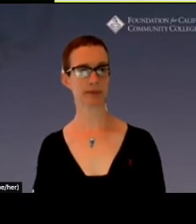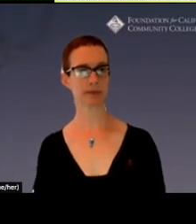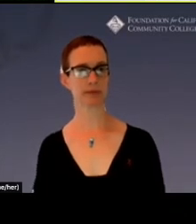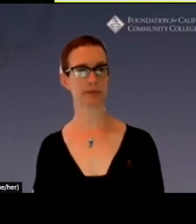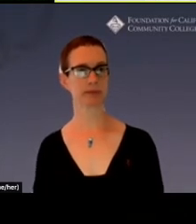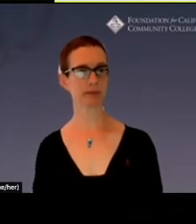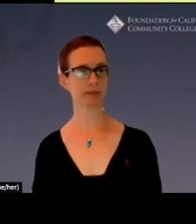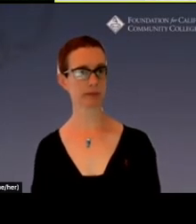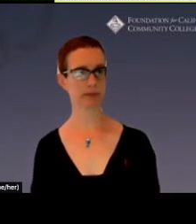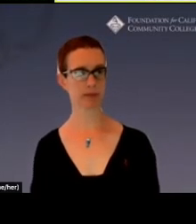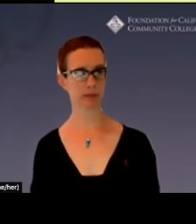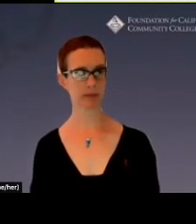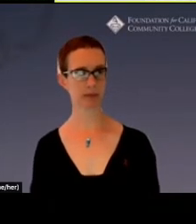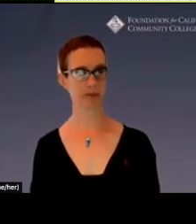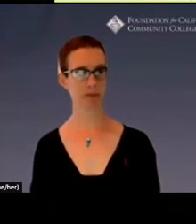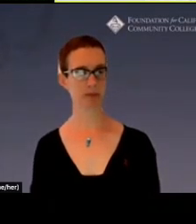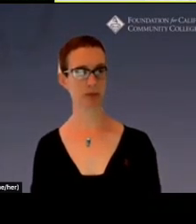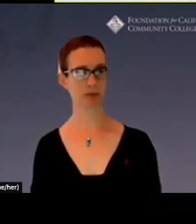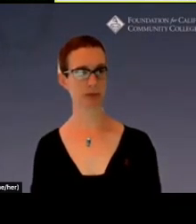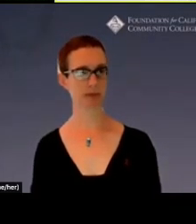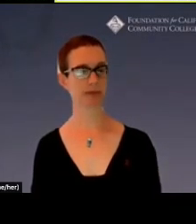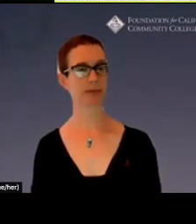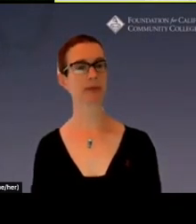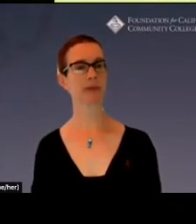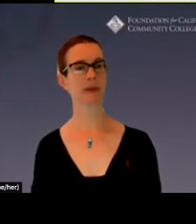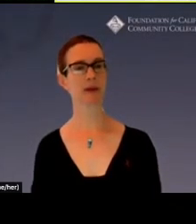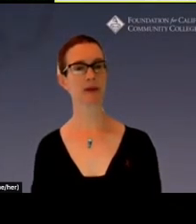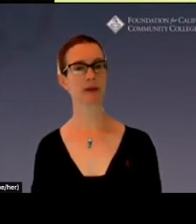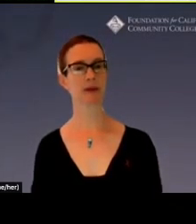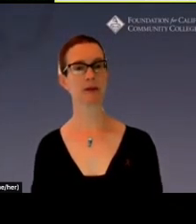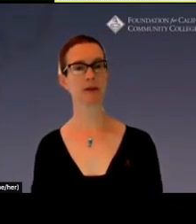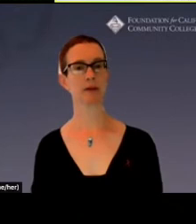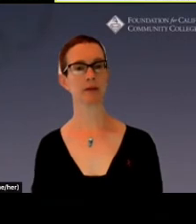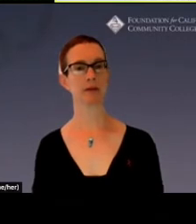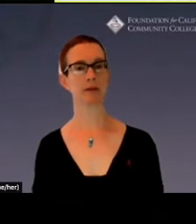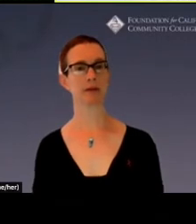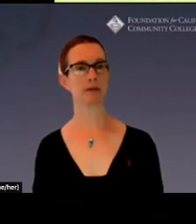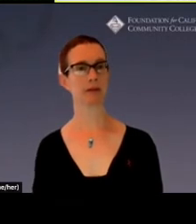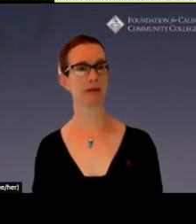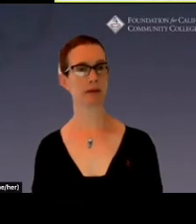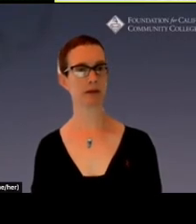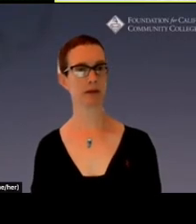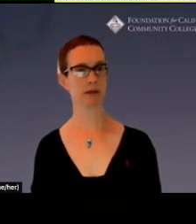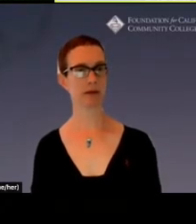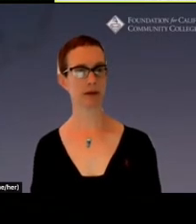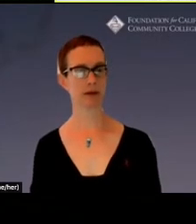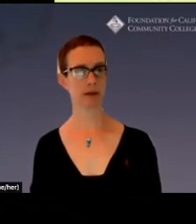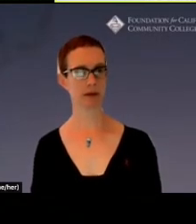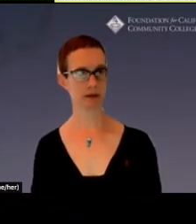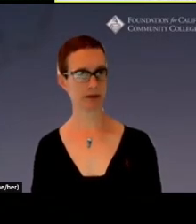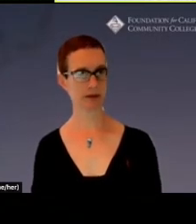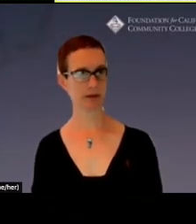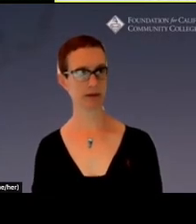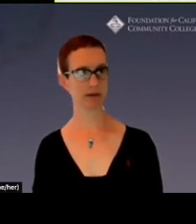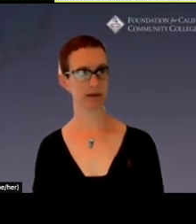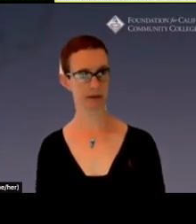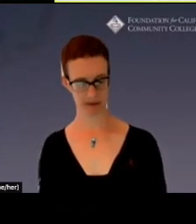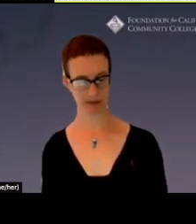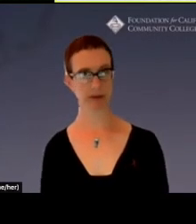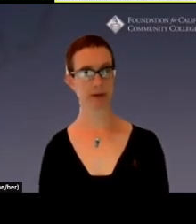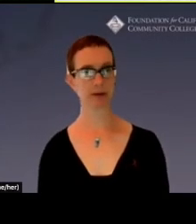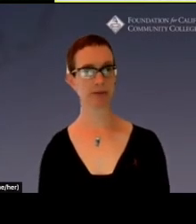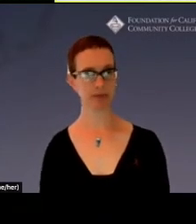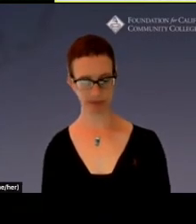So there's been a little bit more questioning about the data system that folks will be required to participate in. This